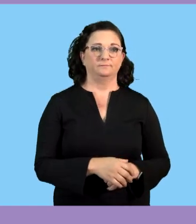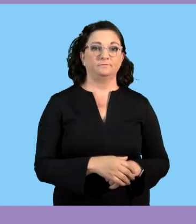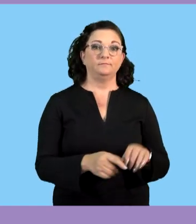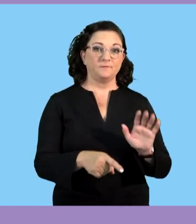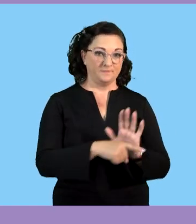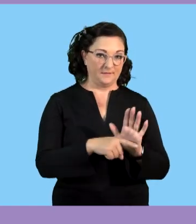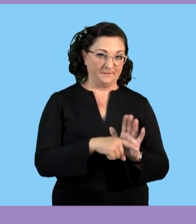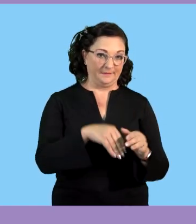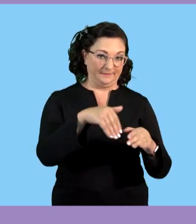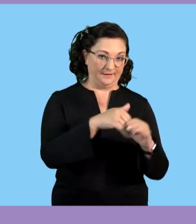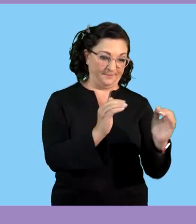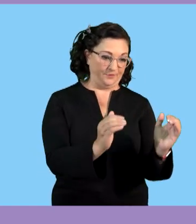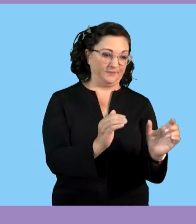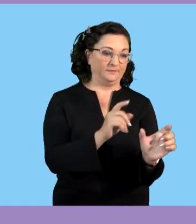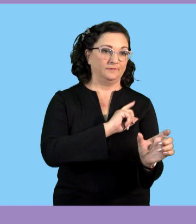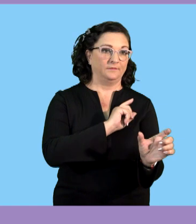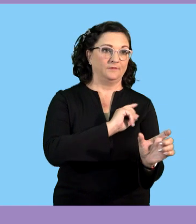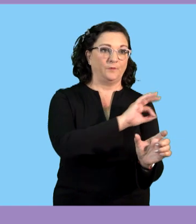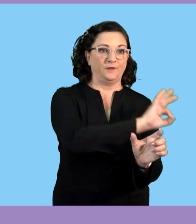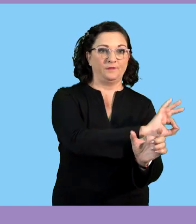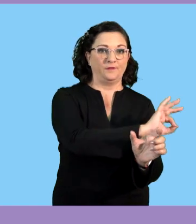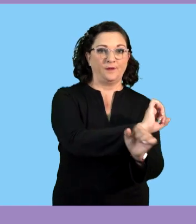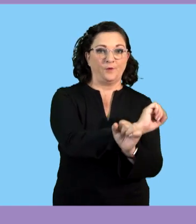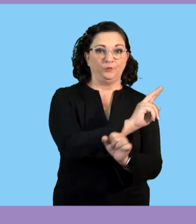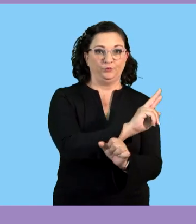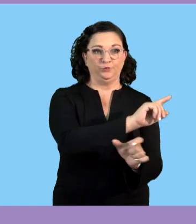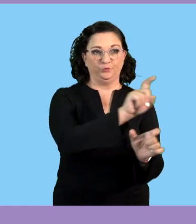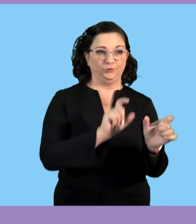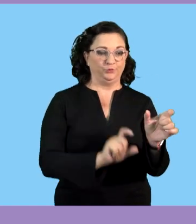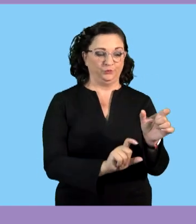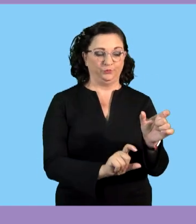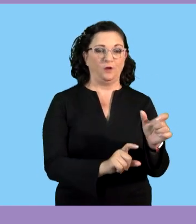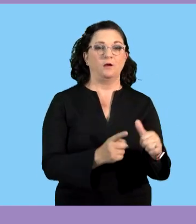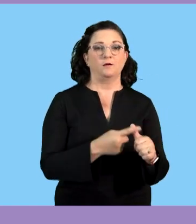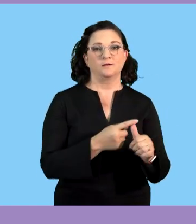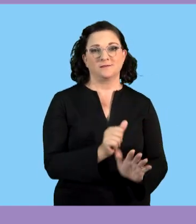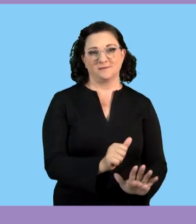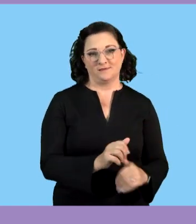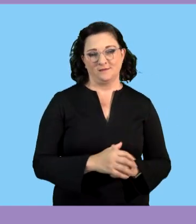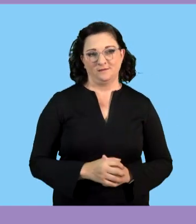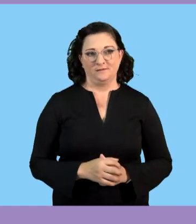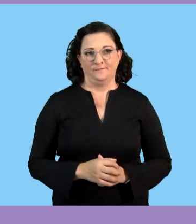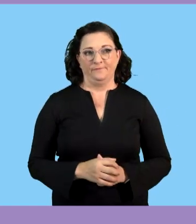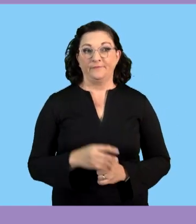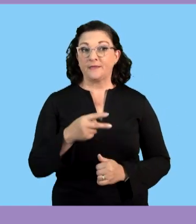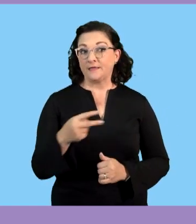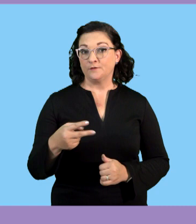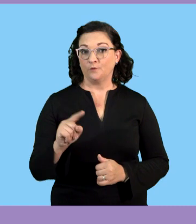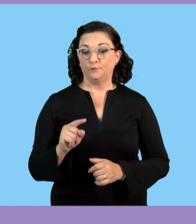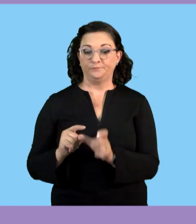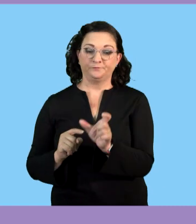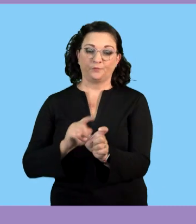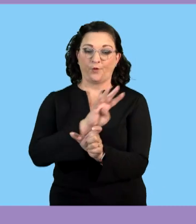are subtracting in this bracket, then we have a 3 multiplied by 2, that is a 6. And this is equals to